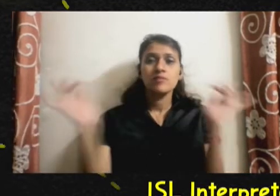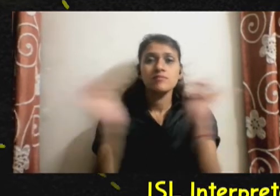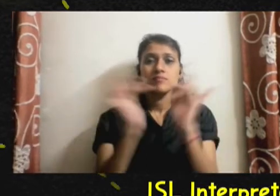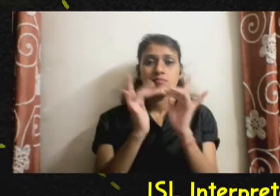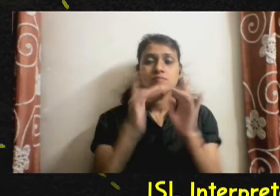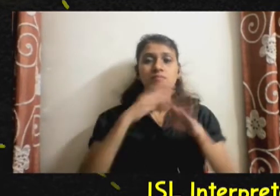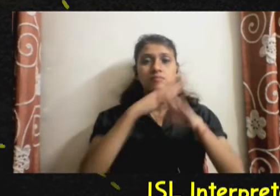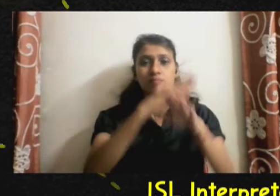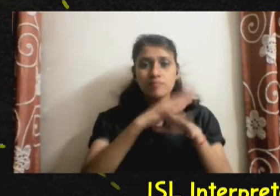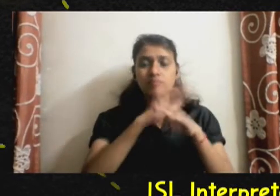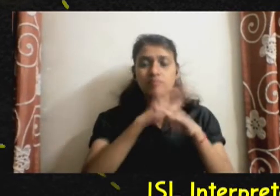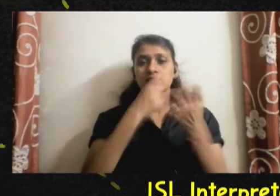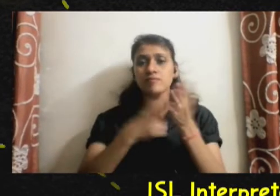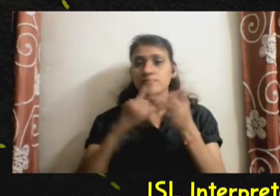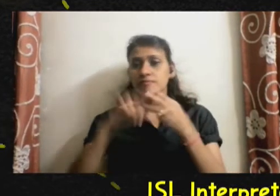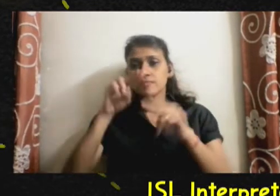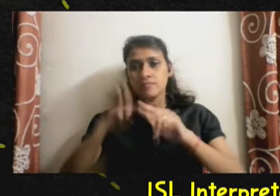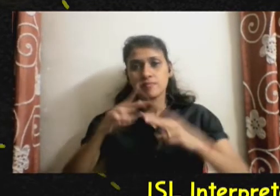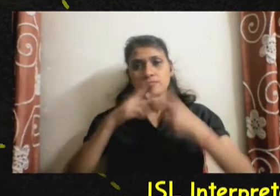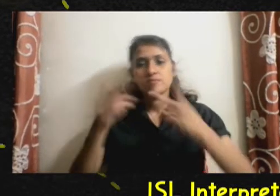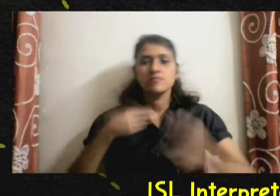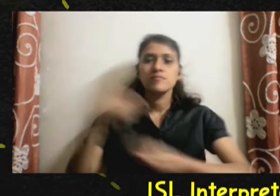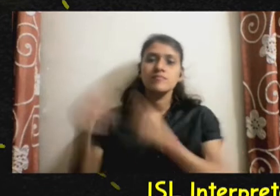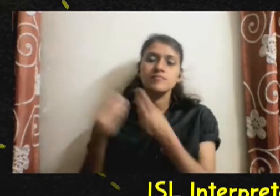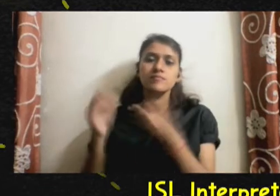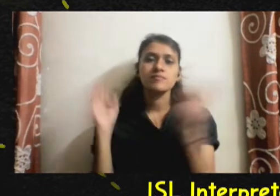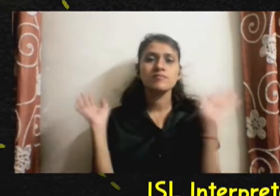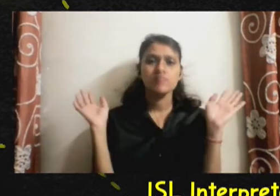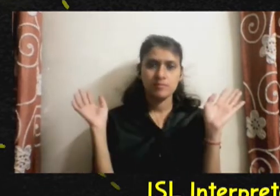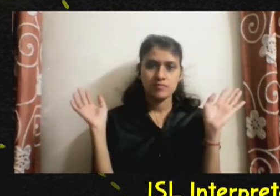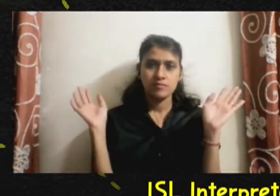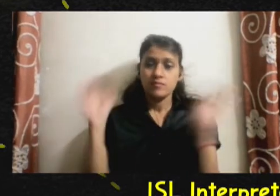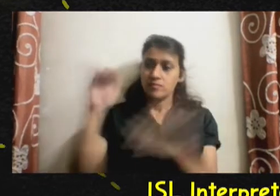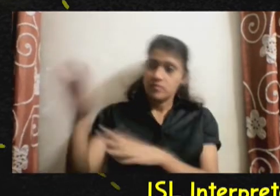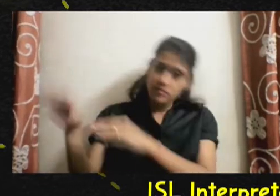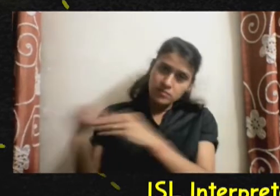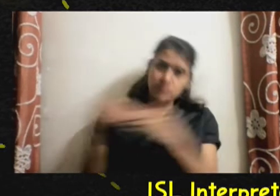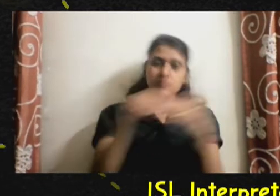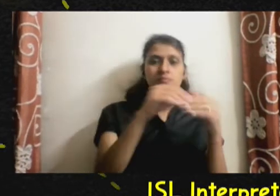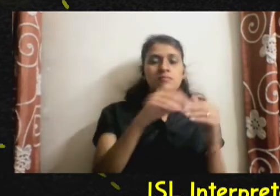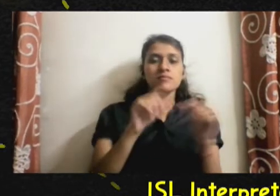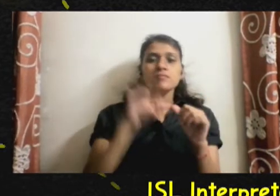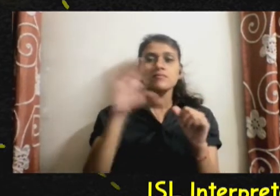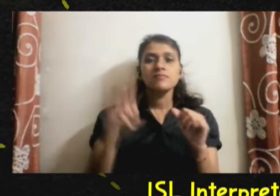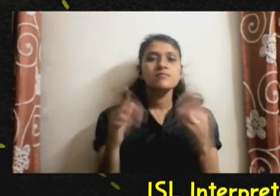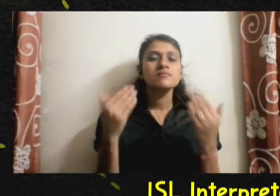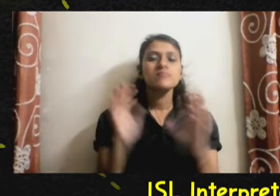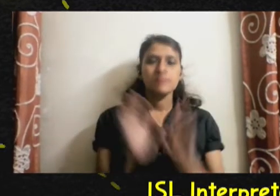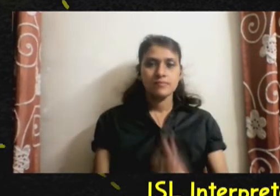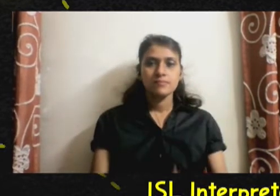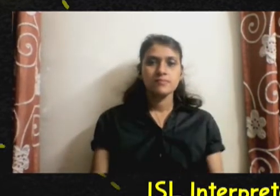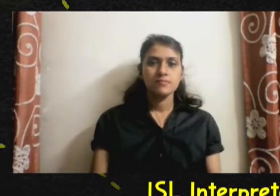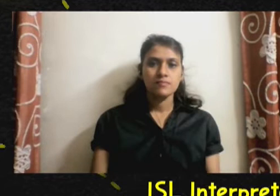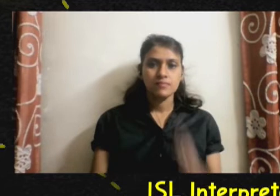partners, the referrals that are necessary so that they can take the child to access that support, right? So you create